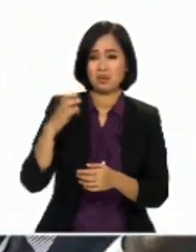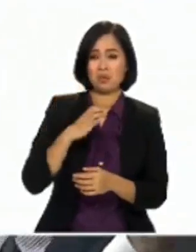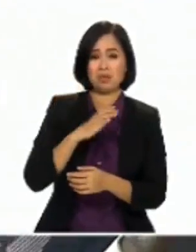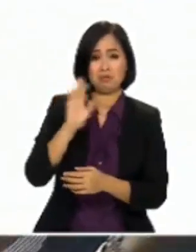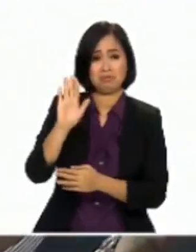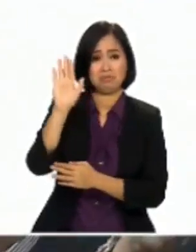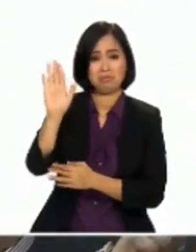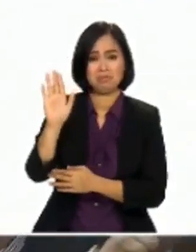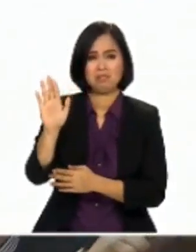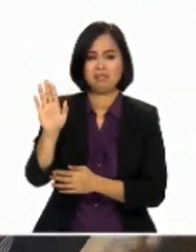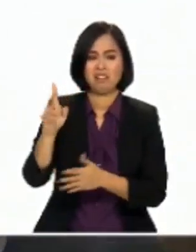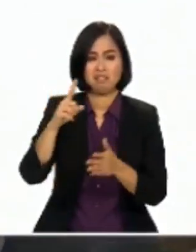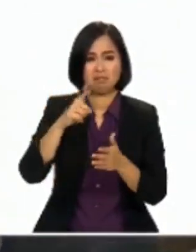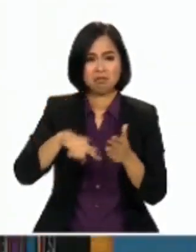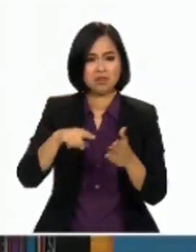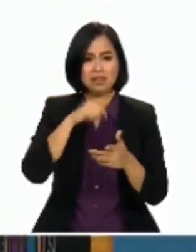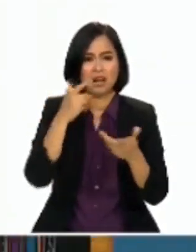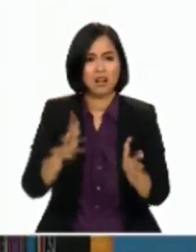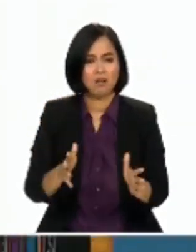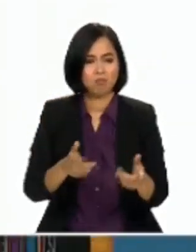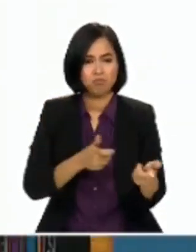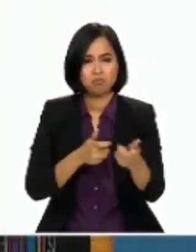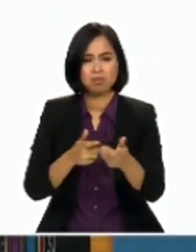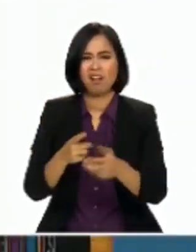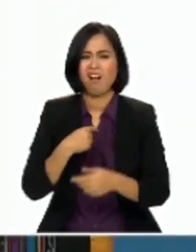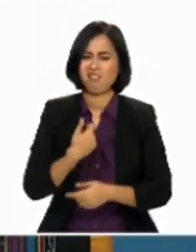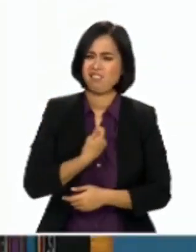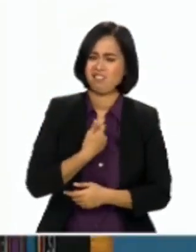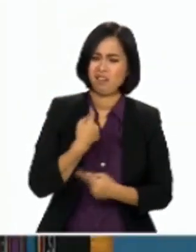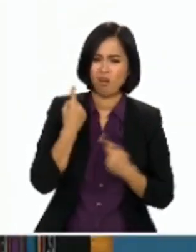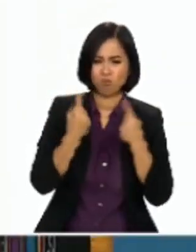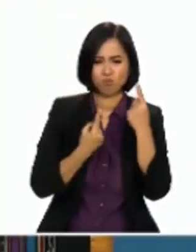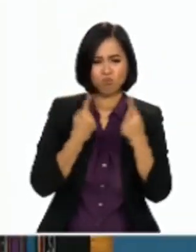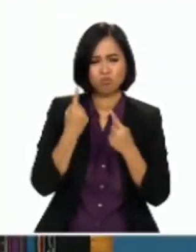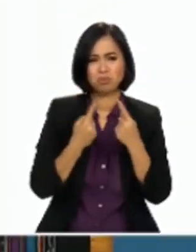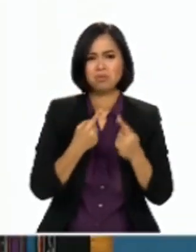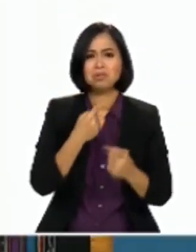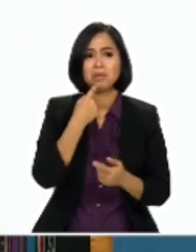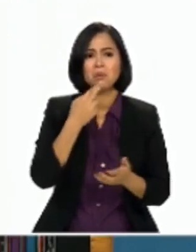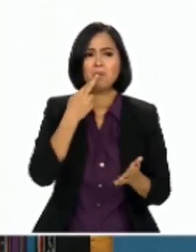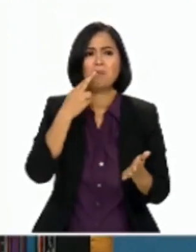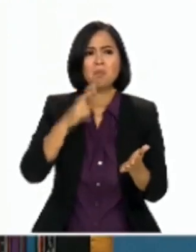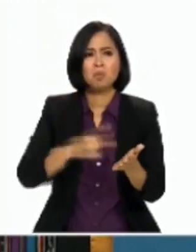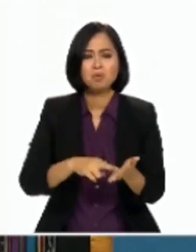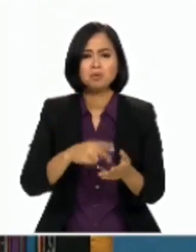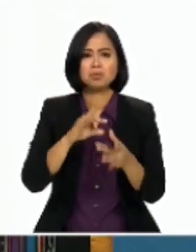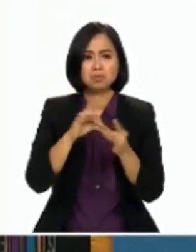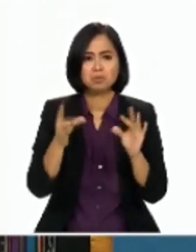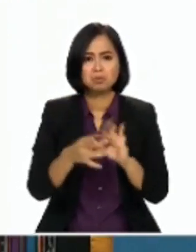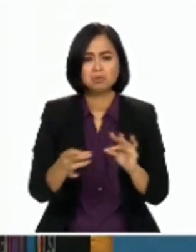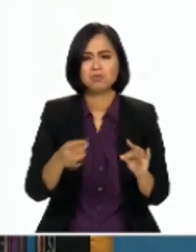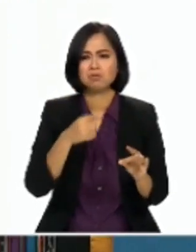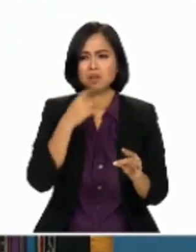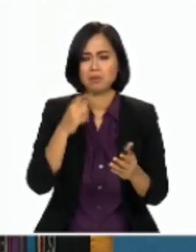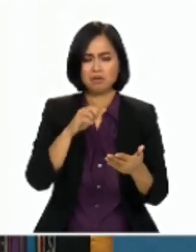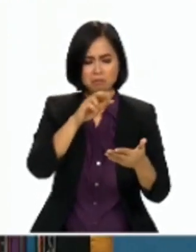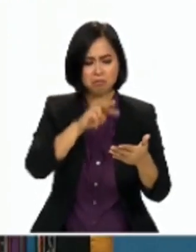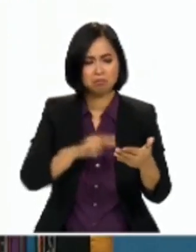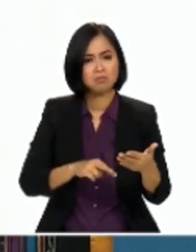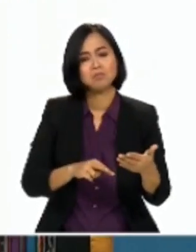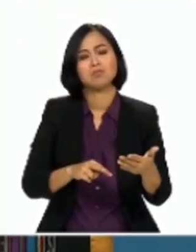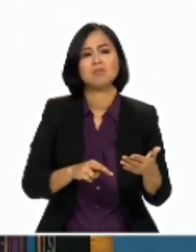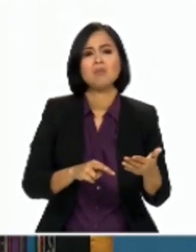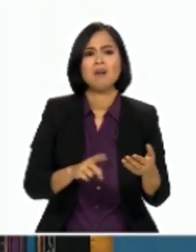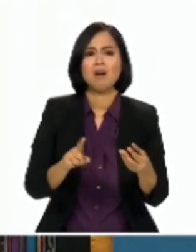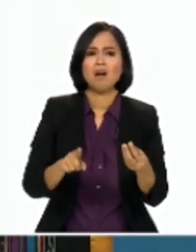found myself in a quandary because reports were already very ripe